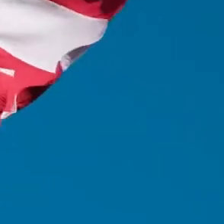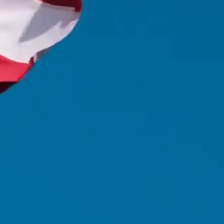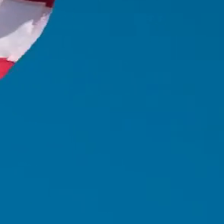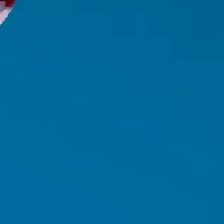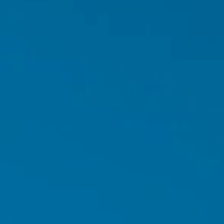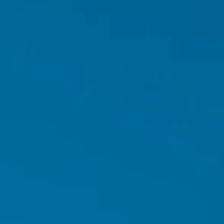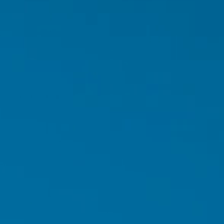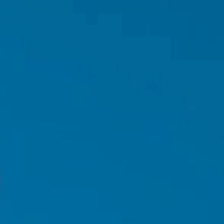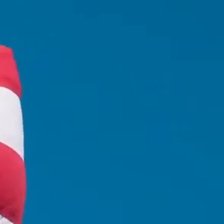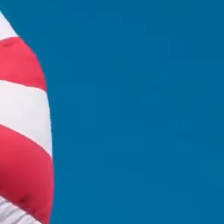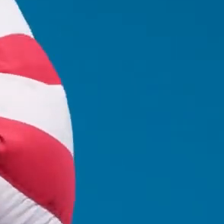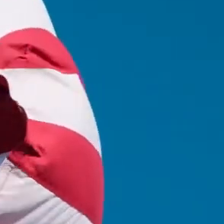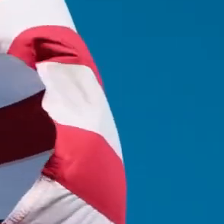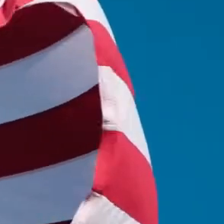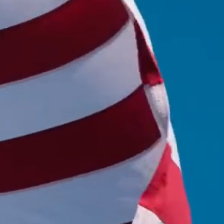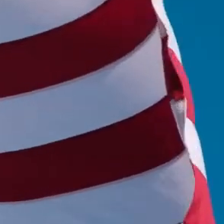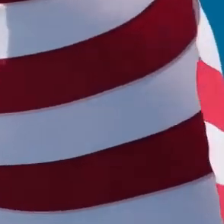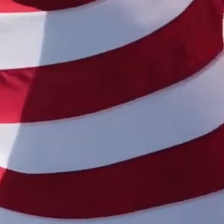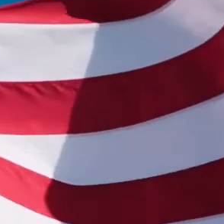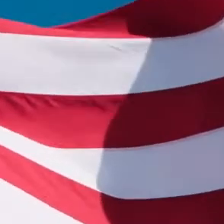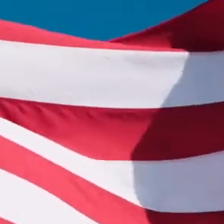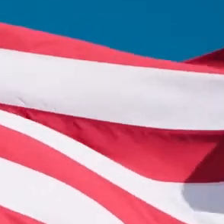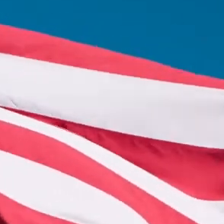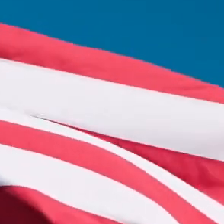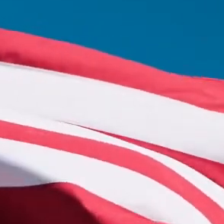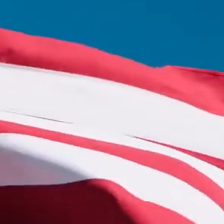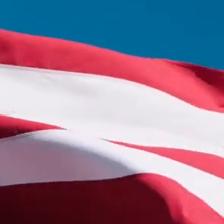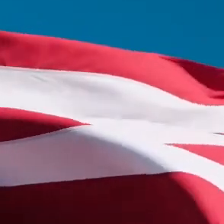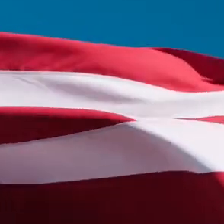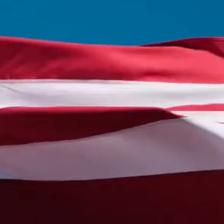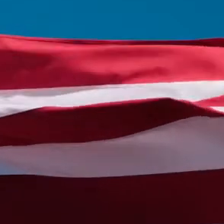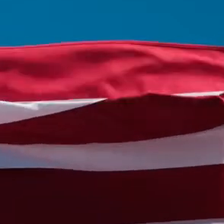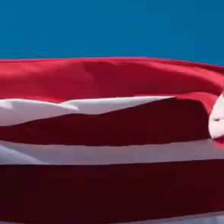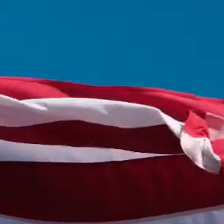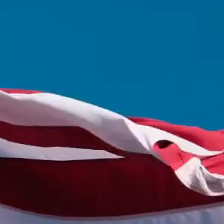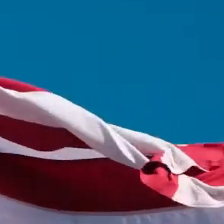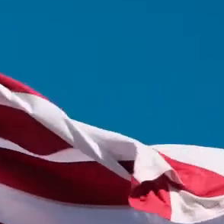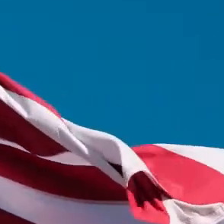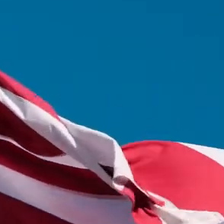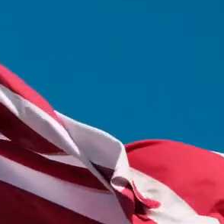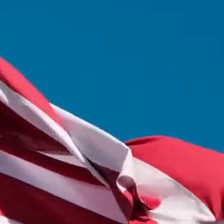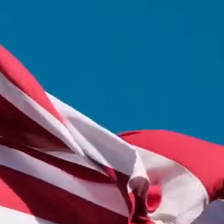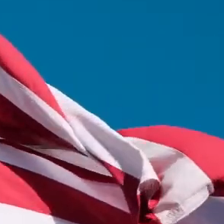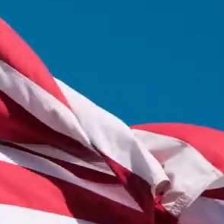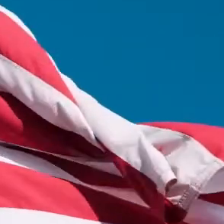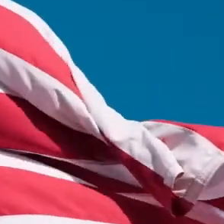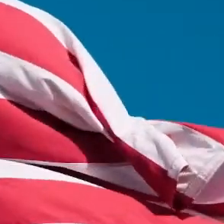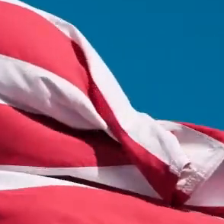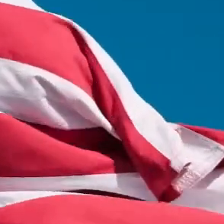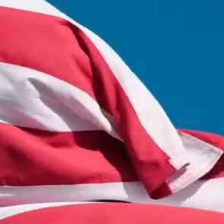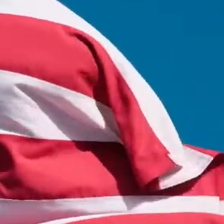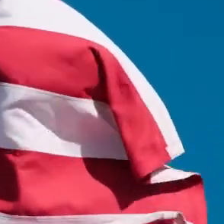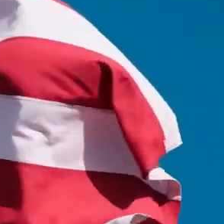God, indivisible, with liberty and justice for all.